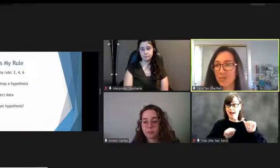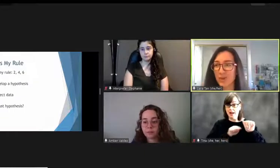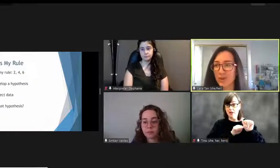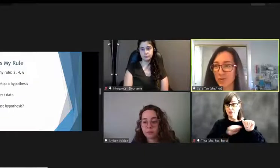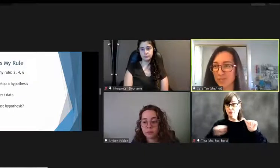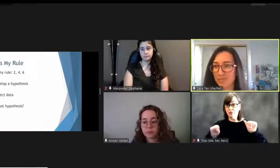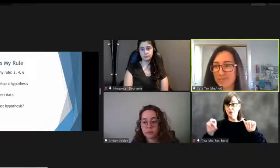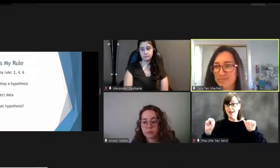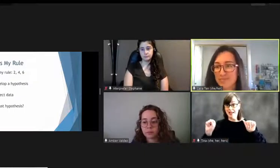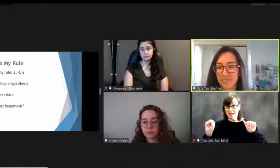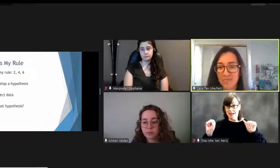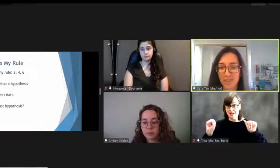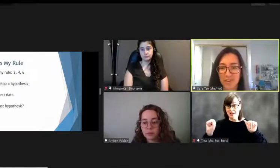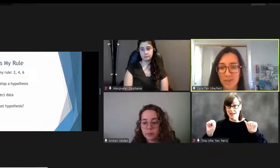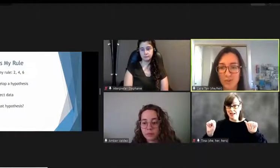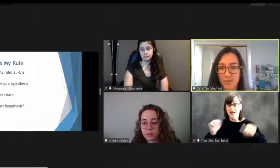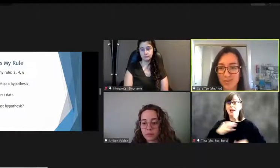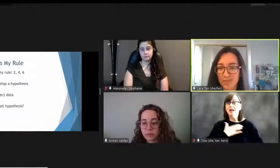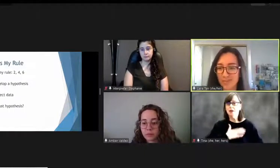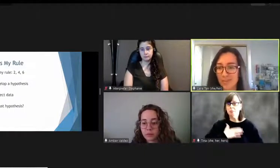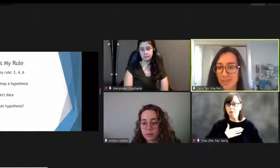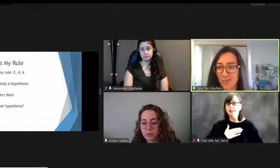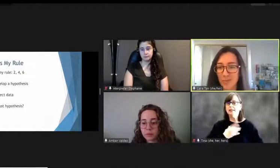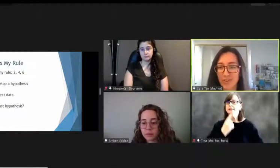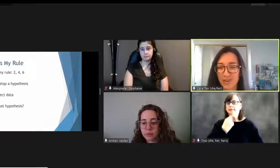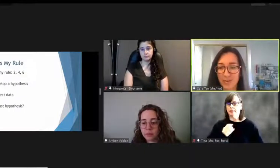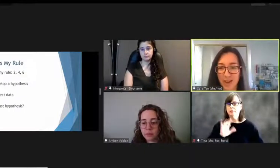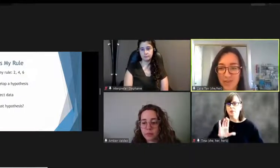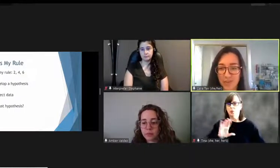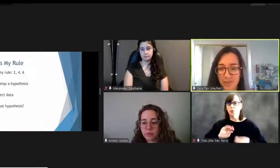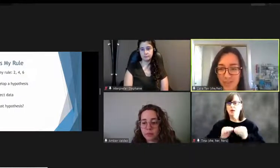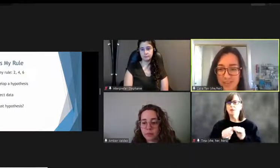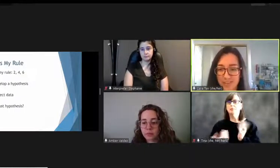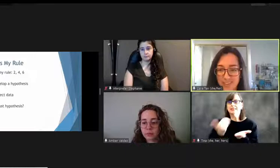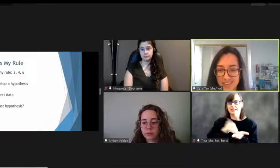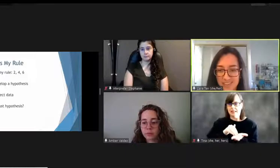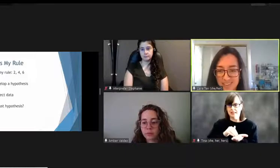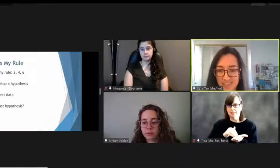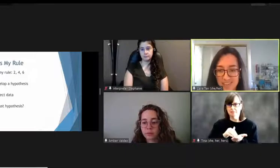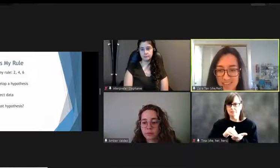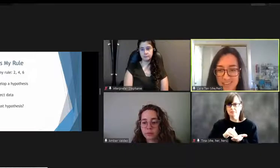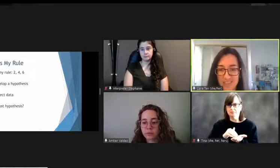of 3 numbers. So I'm going to do it 1/2 of the class